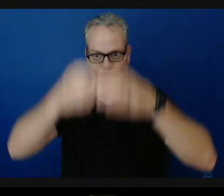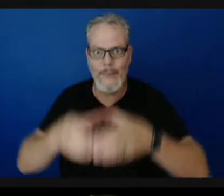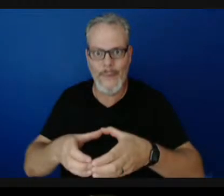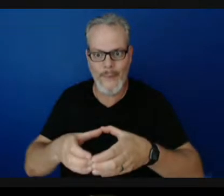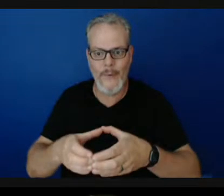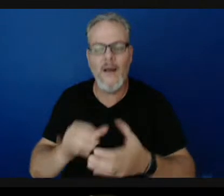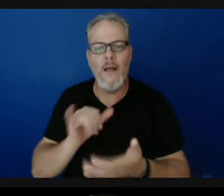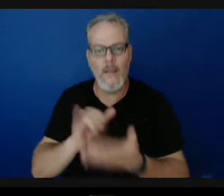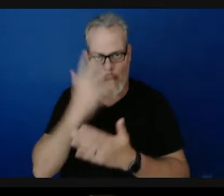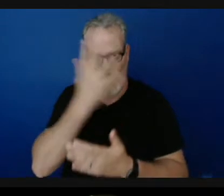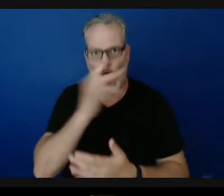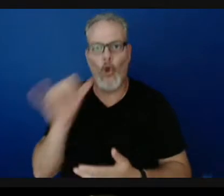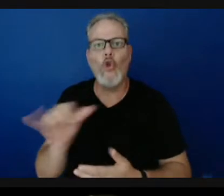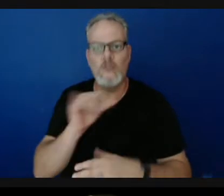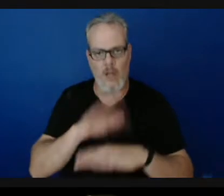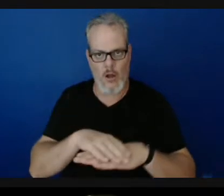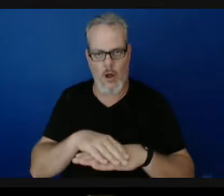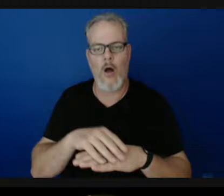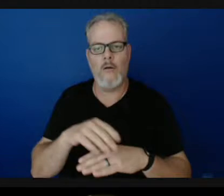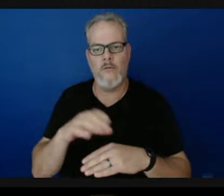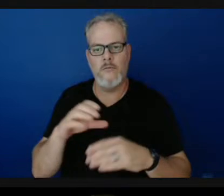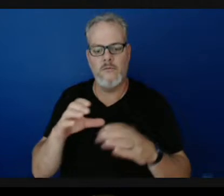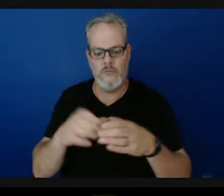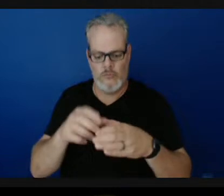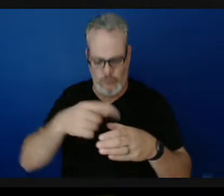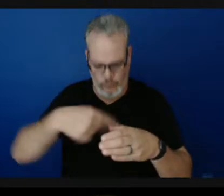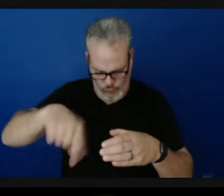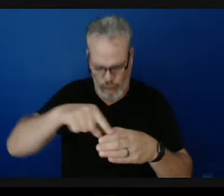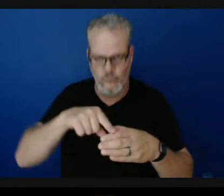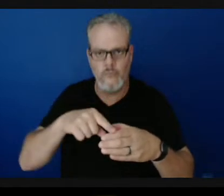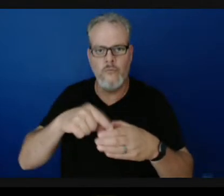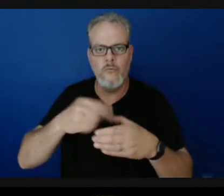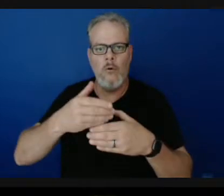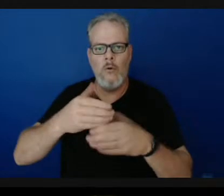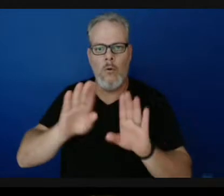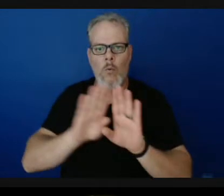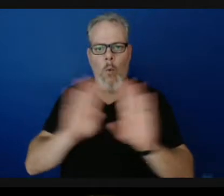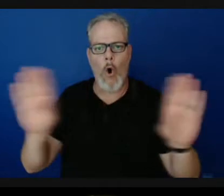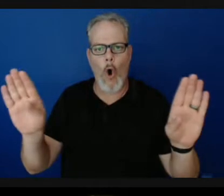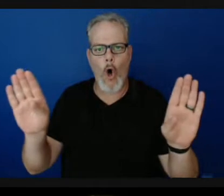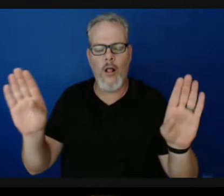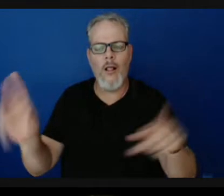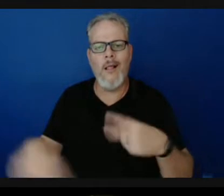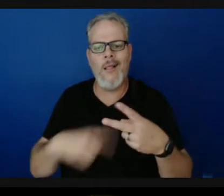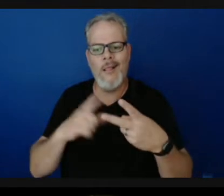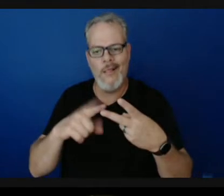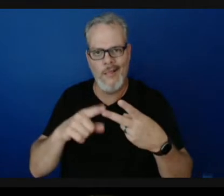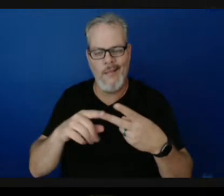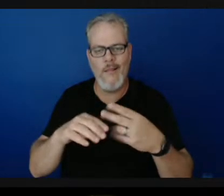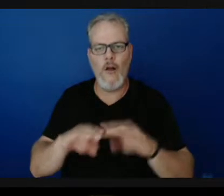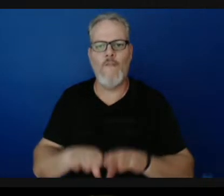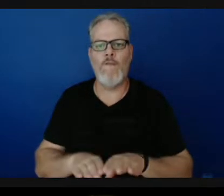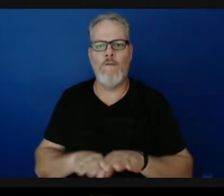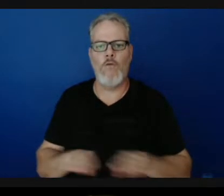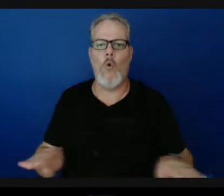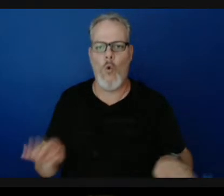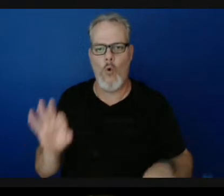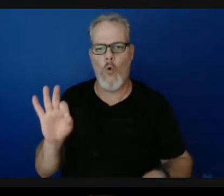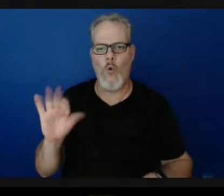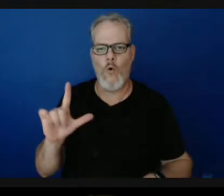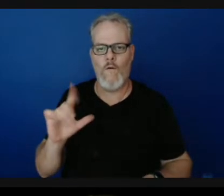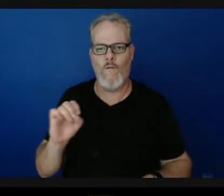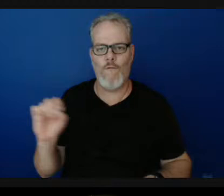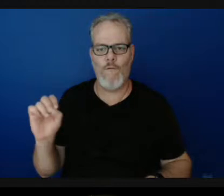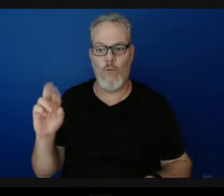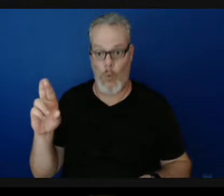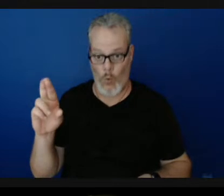crater wall and cutting across the crater floor in that first time lapse of the B2 camera USGS showed.